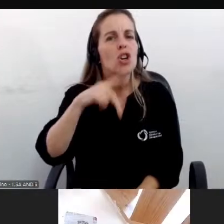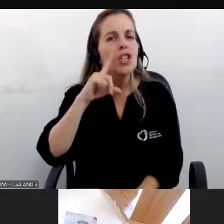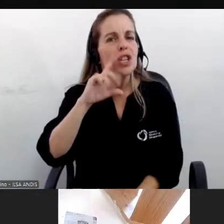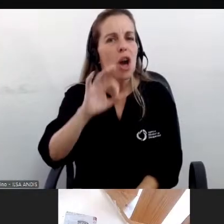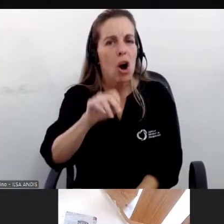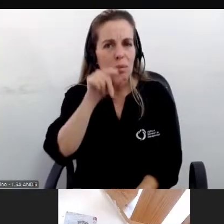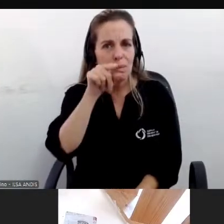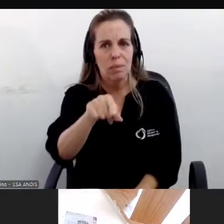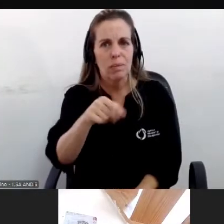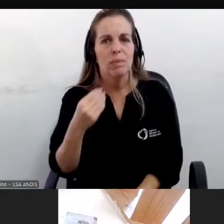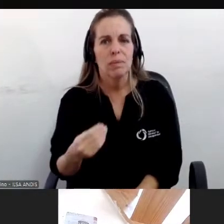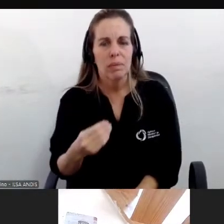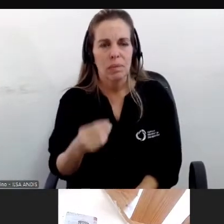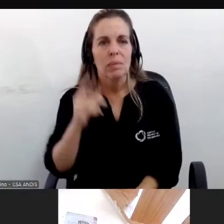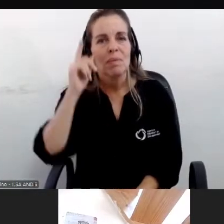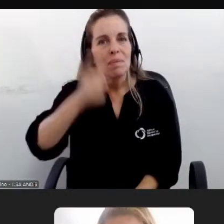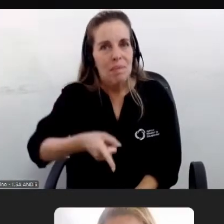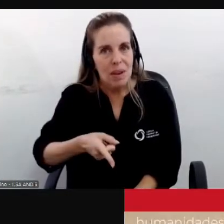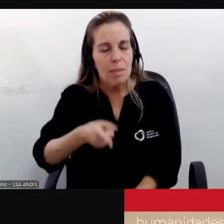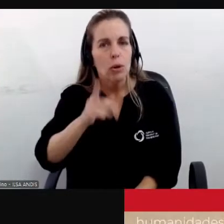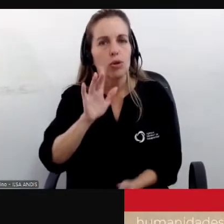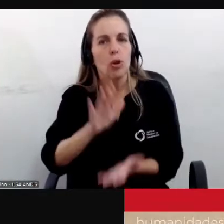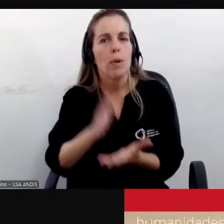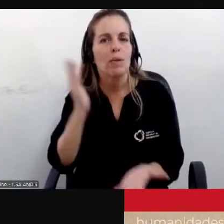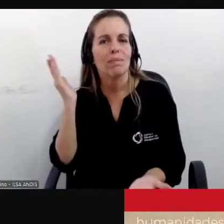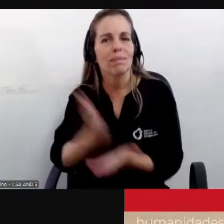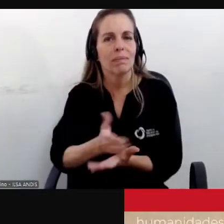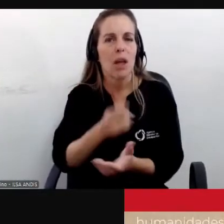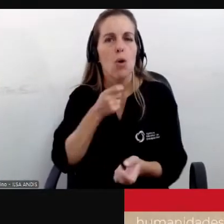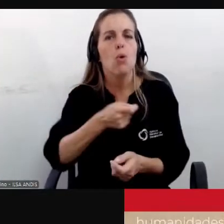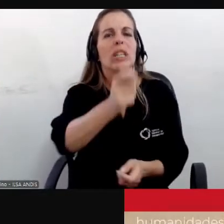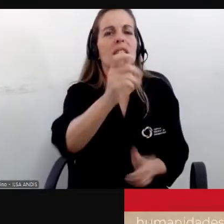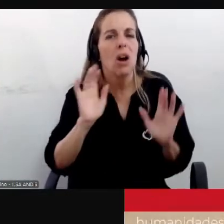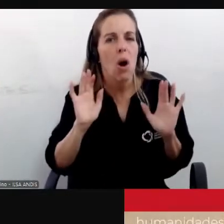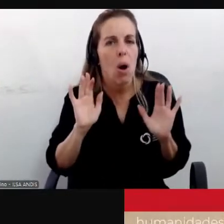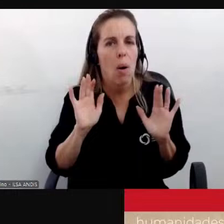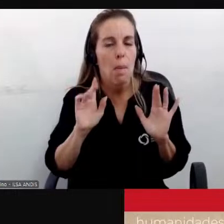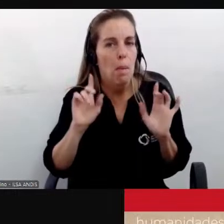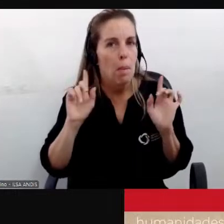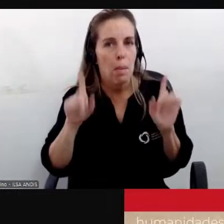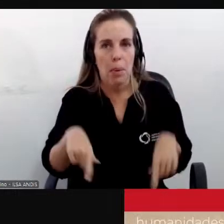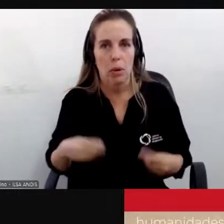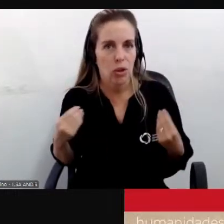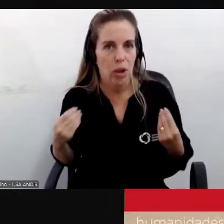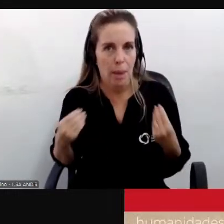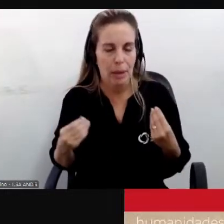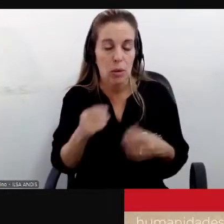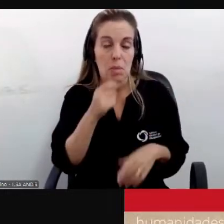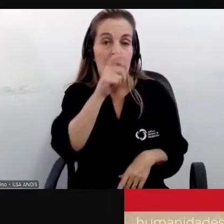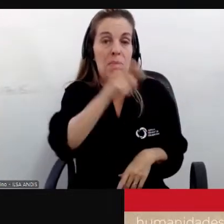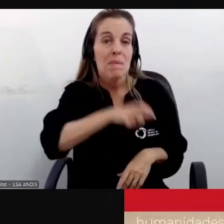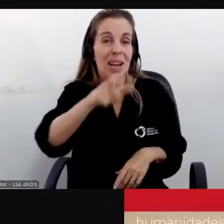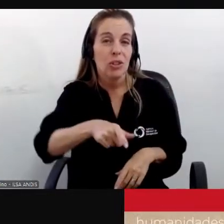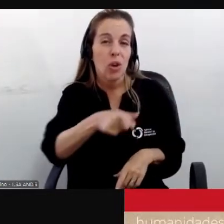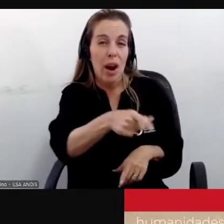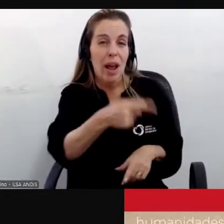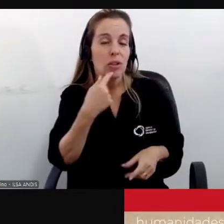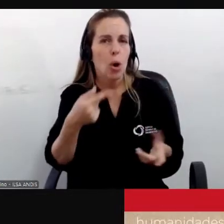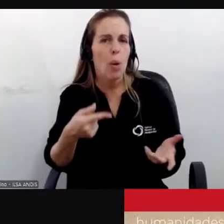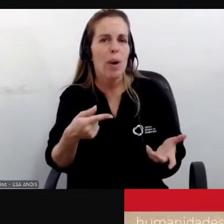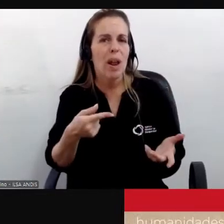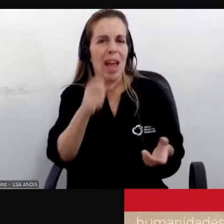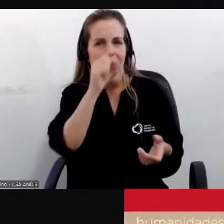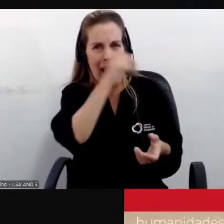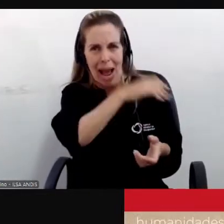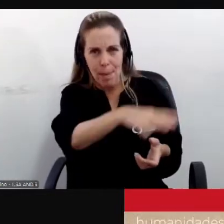Antonio, the next question goes out to you. And it also refers to a judgment. I don't know what the impact has been of